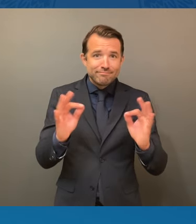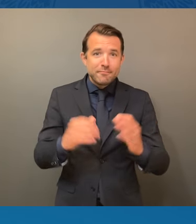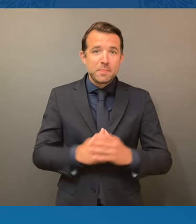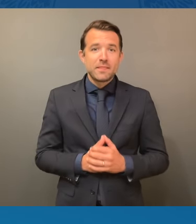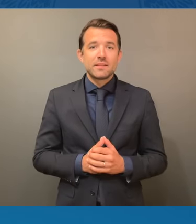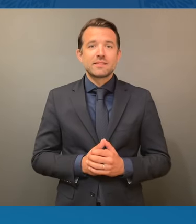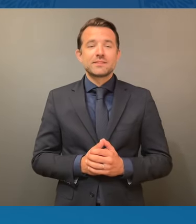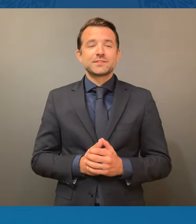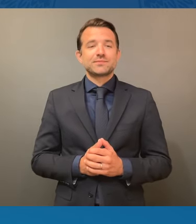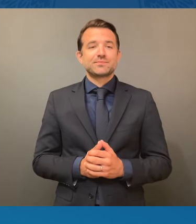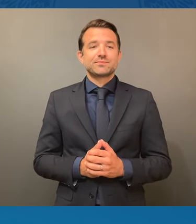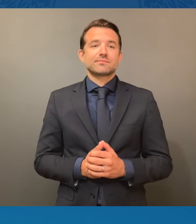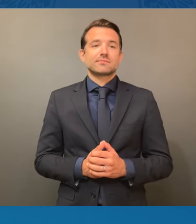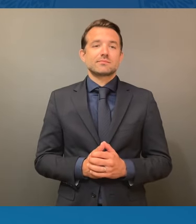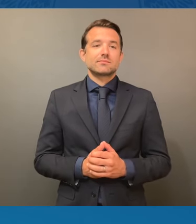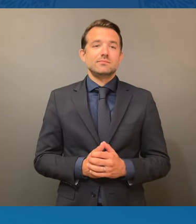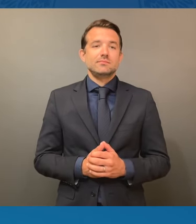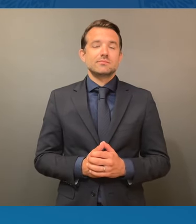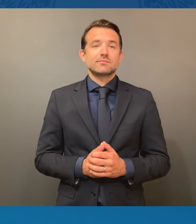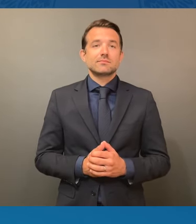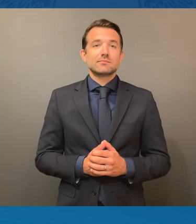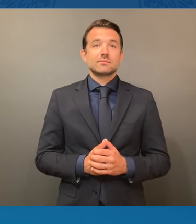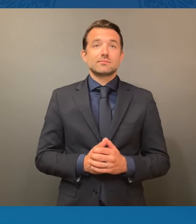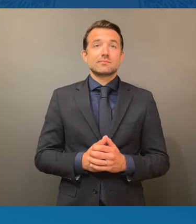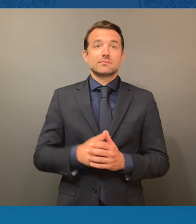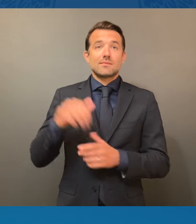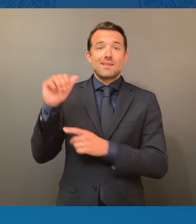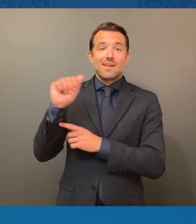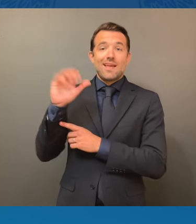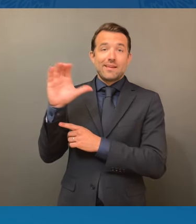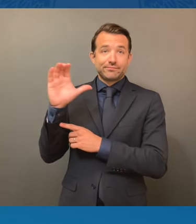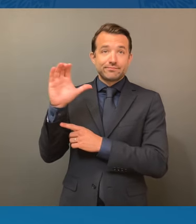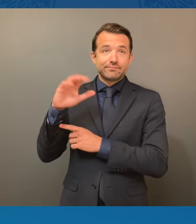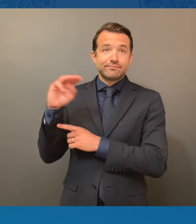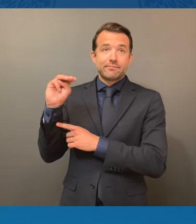As Atlantic City Mayor Marty Small says, it's a great day.